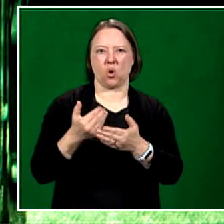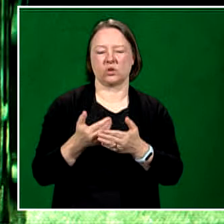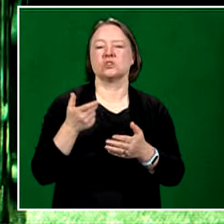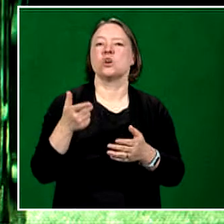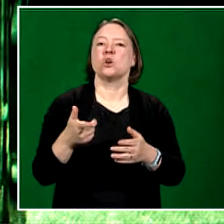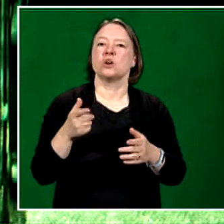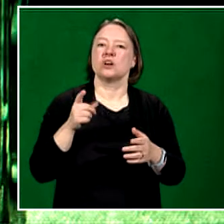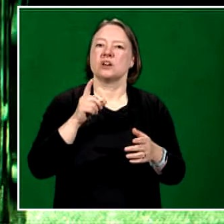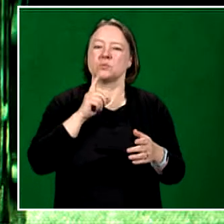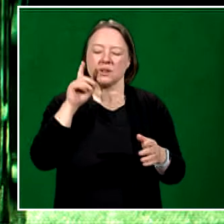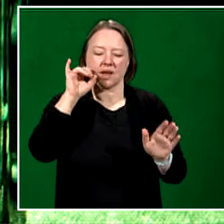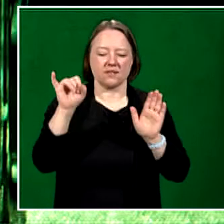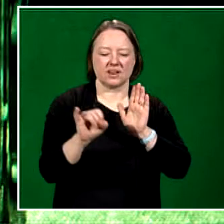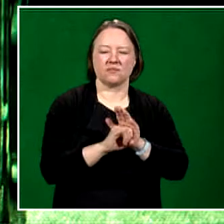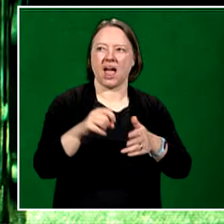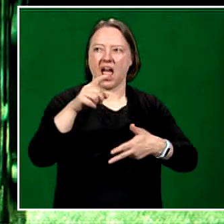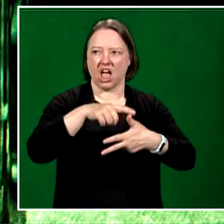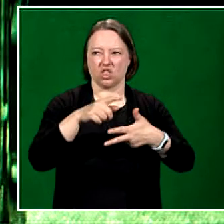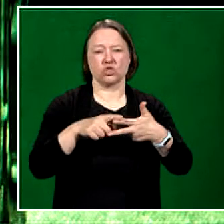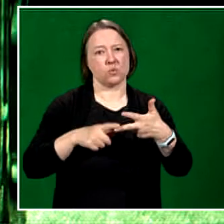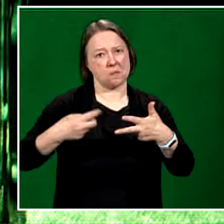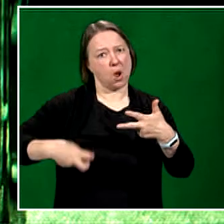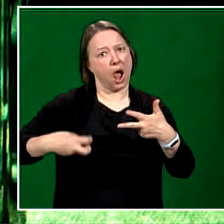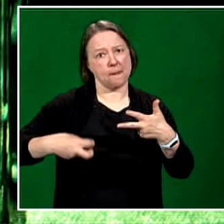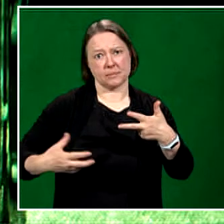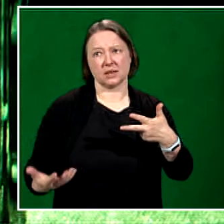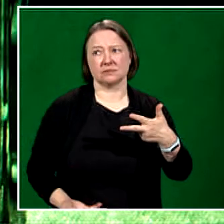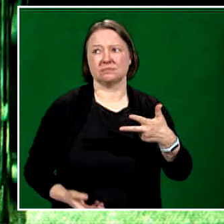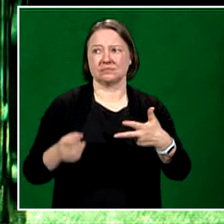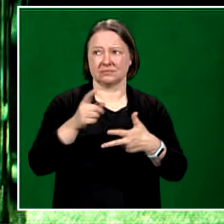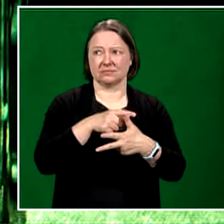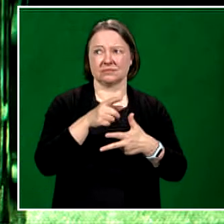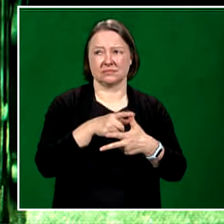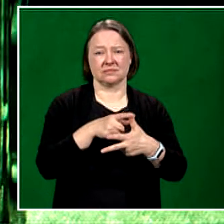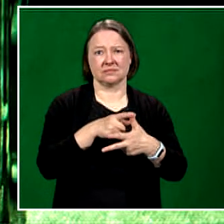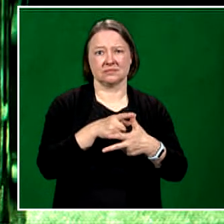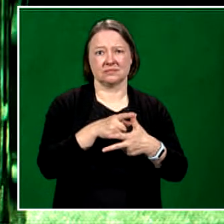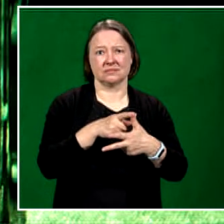we've identified three main problems. The first one being